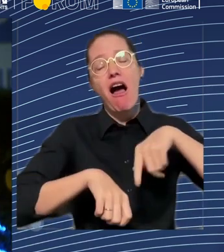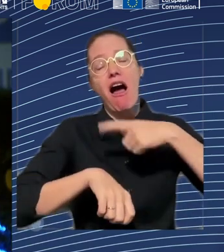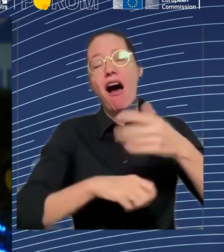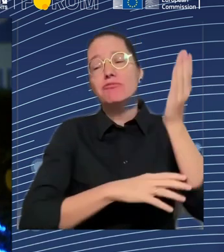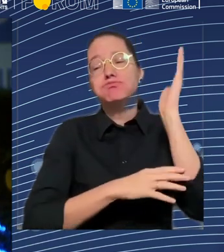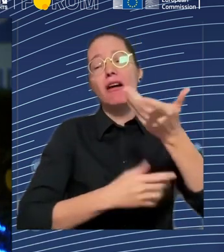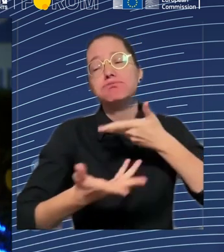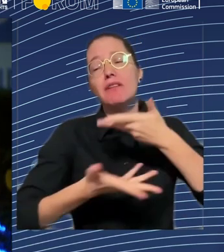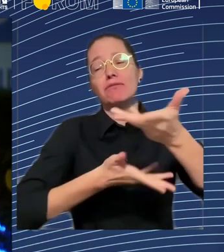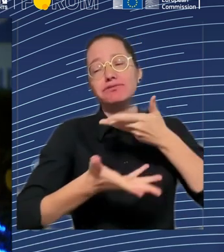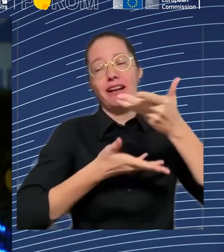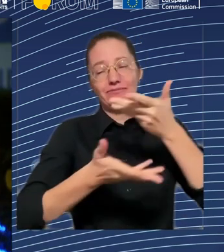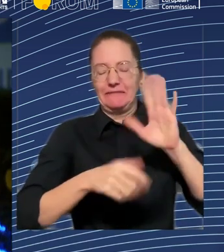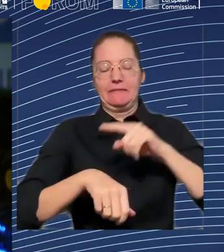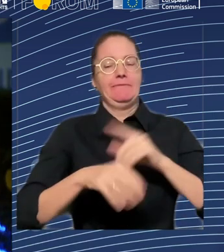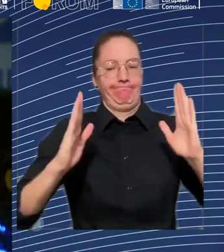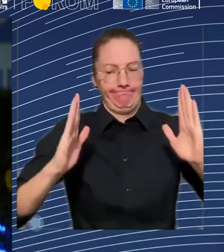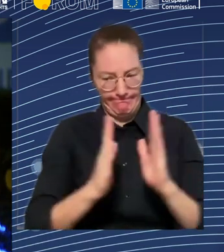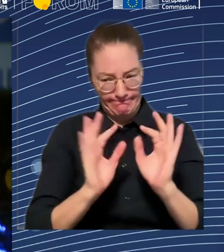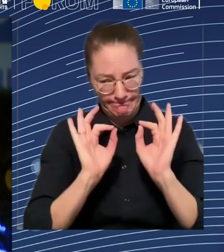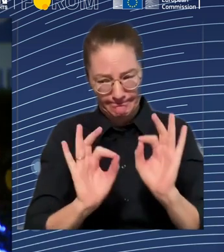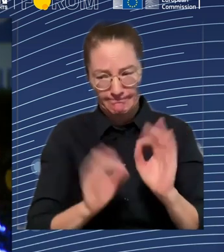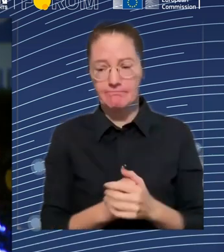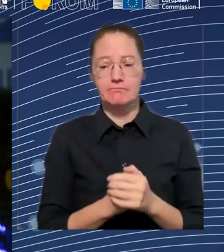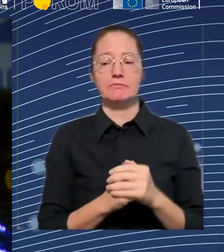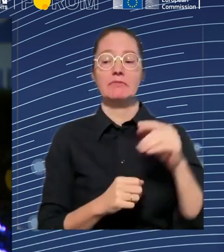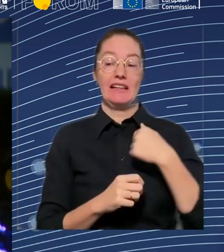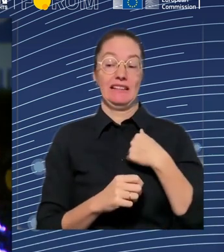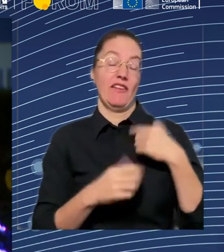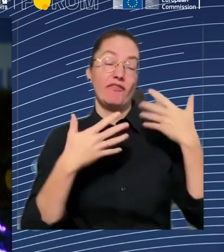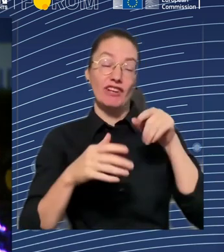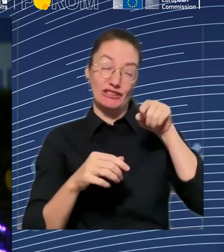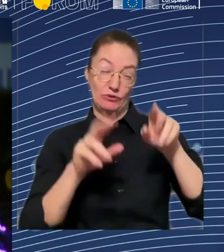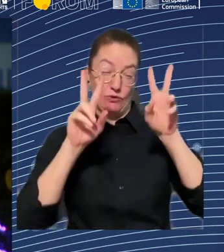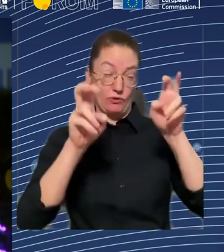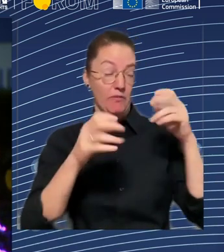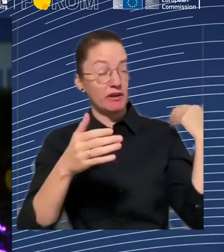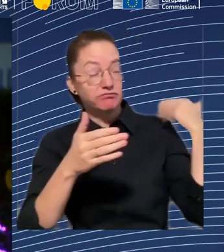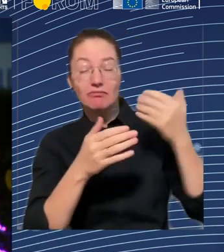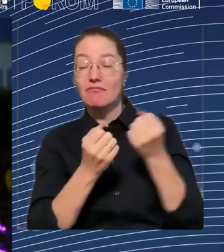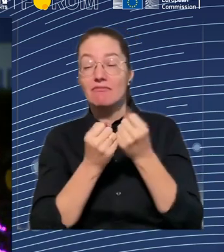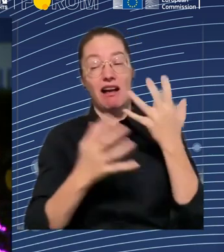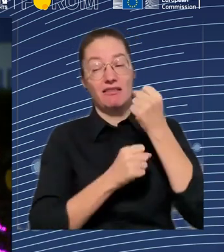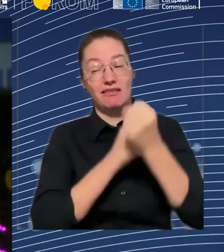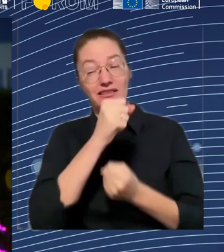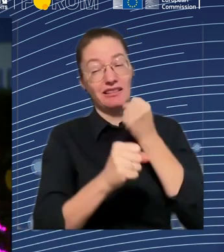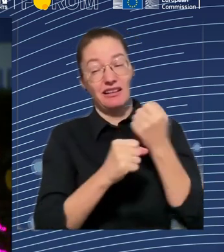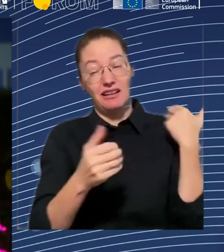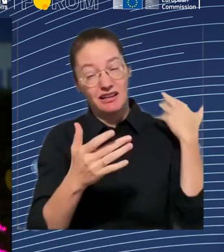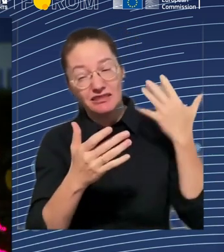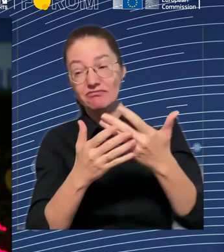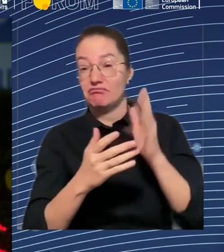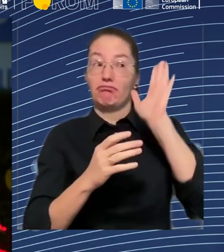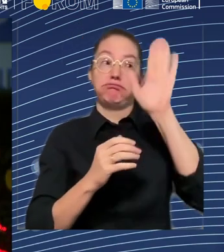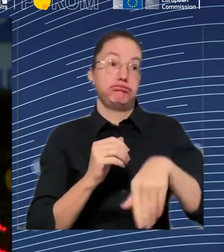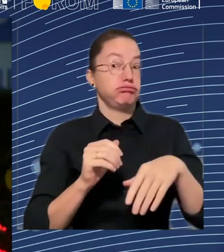third point is obviously the need for support, as with any change, any transition, you have to provide support again and again and again. That's why I'm so